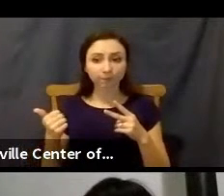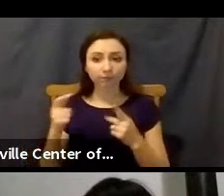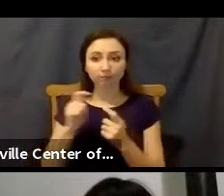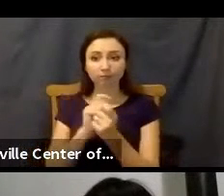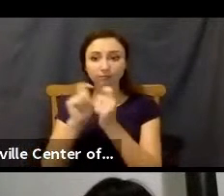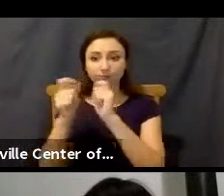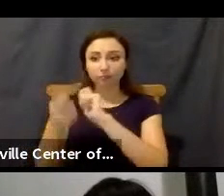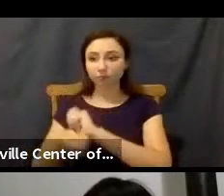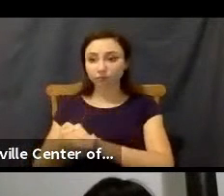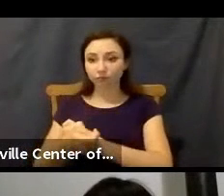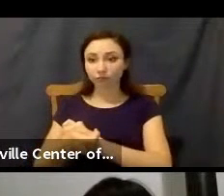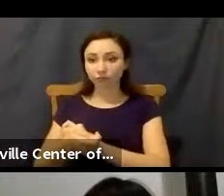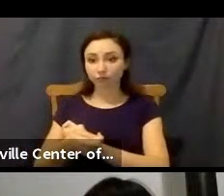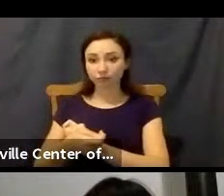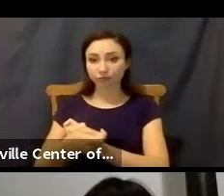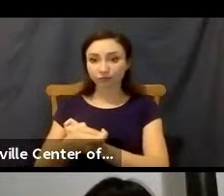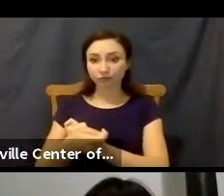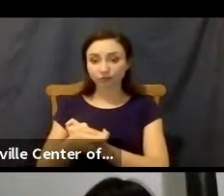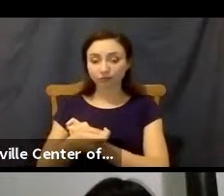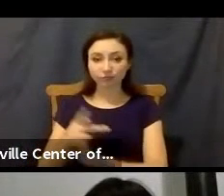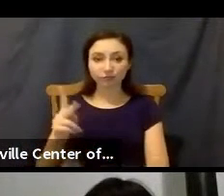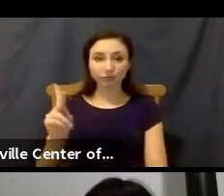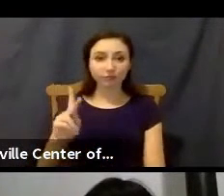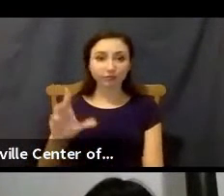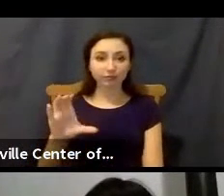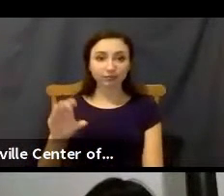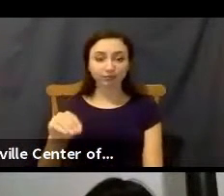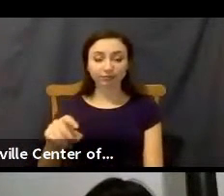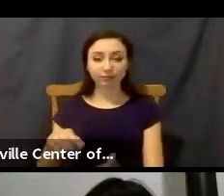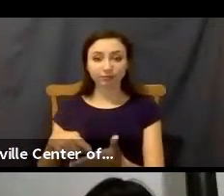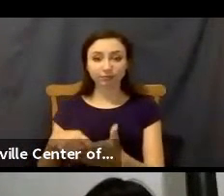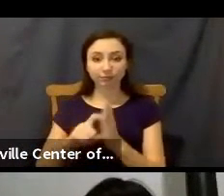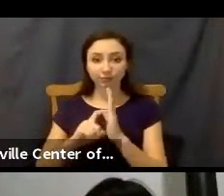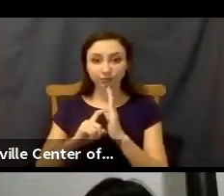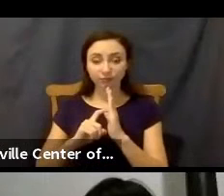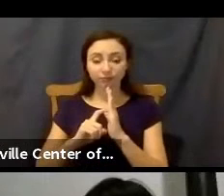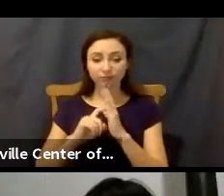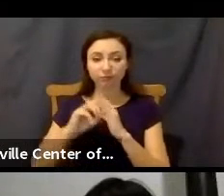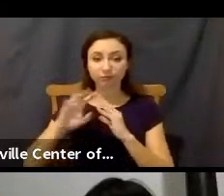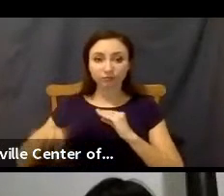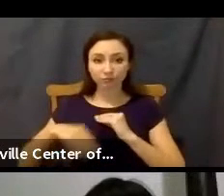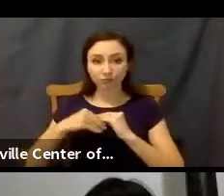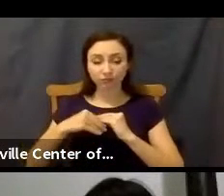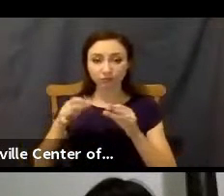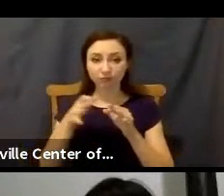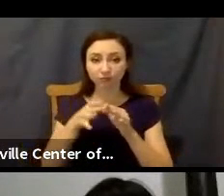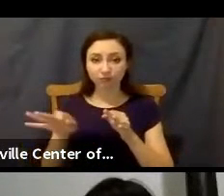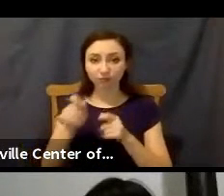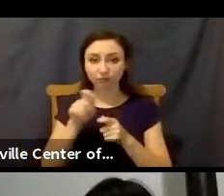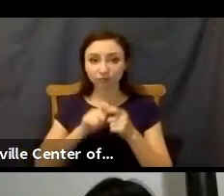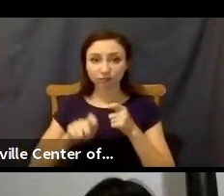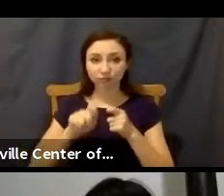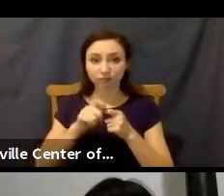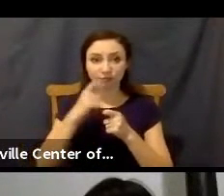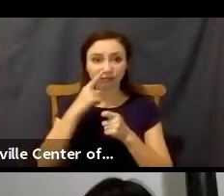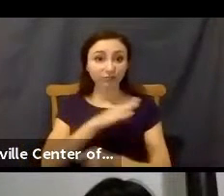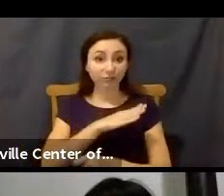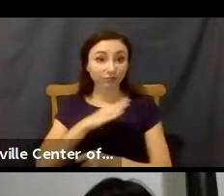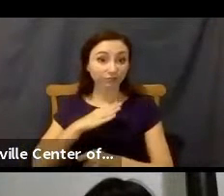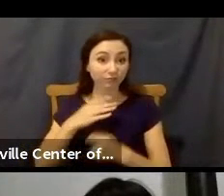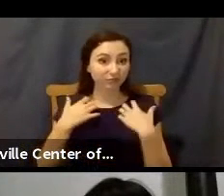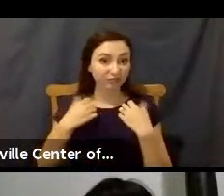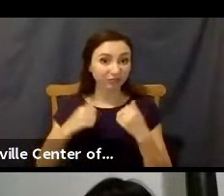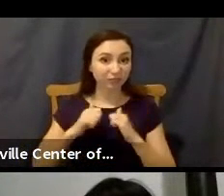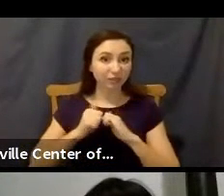changing the Knox County ordinance to put some language in there specific to the Board of Health and how we